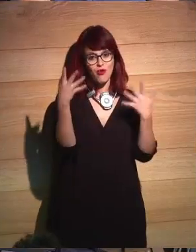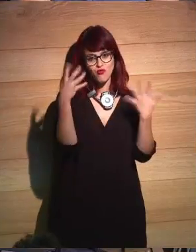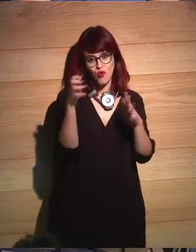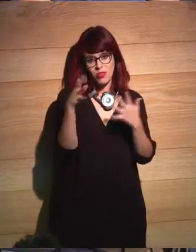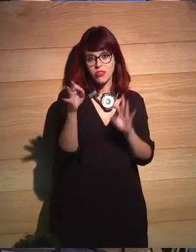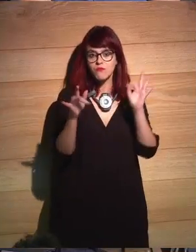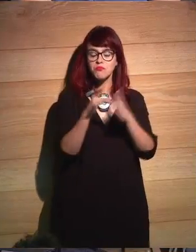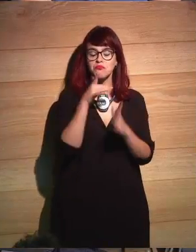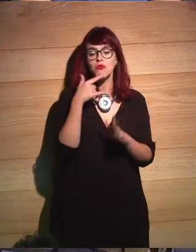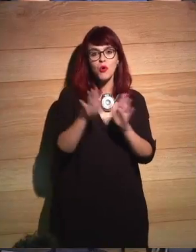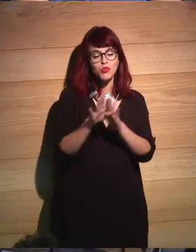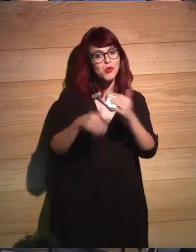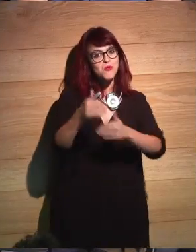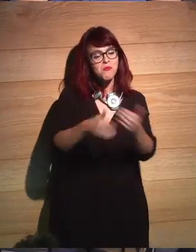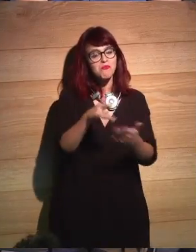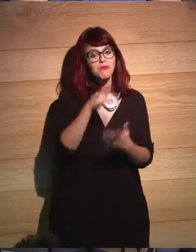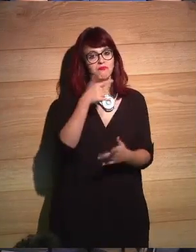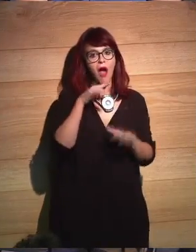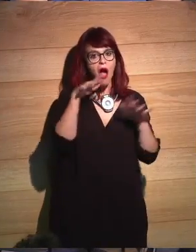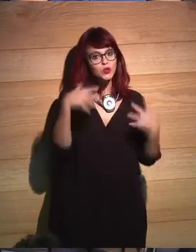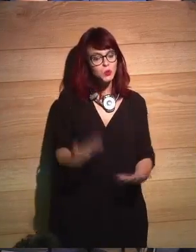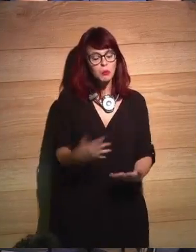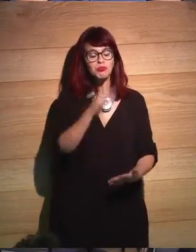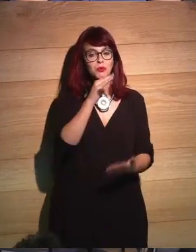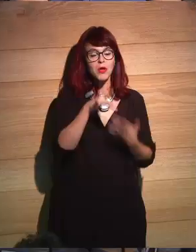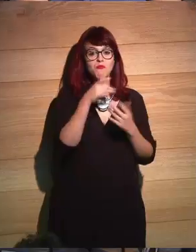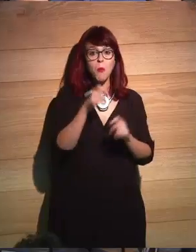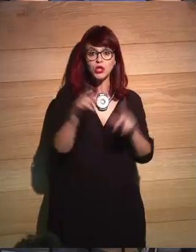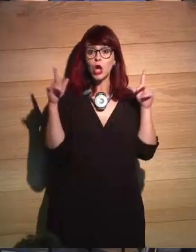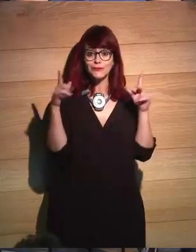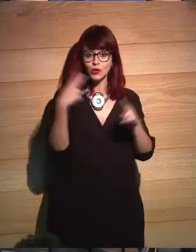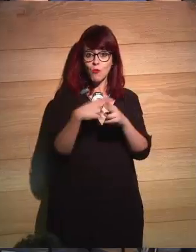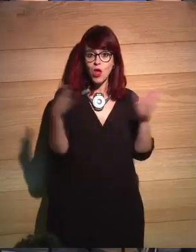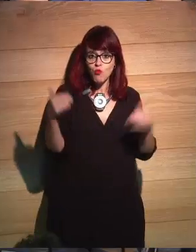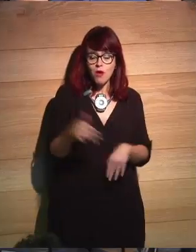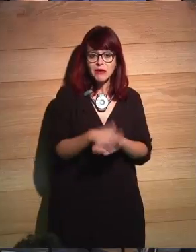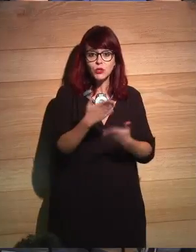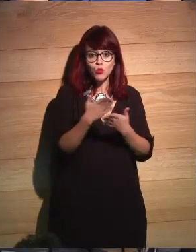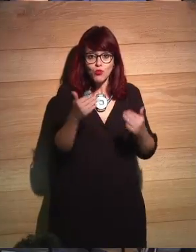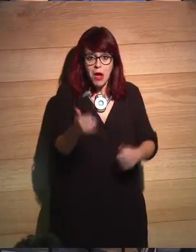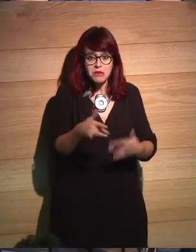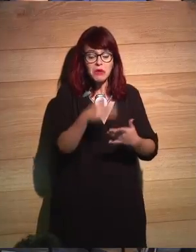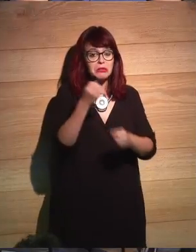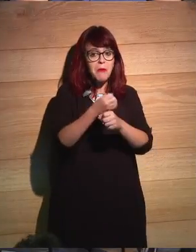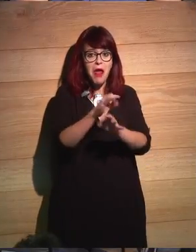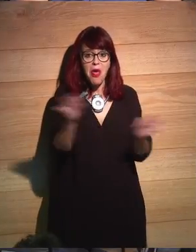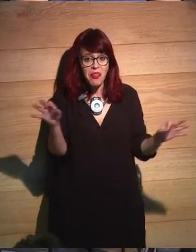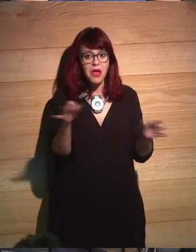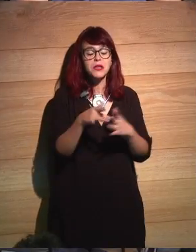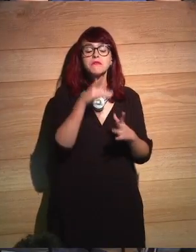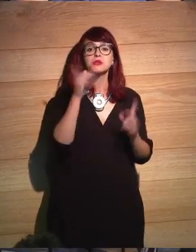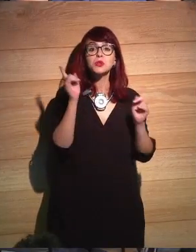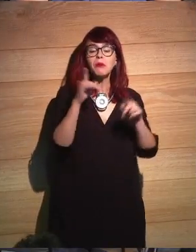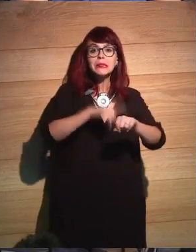the generational framework of the 1990s, which is still very present, very up to